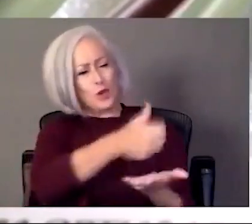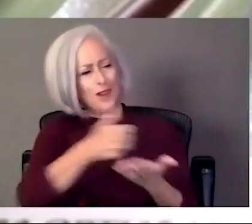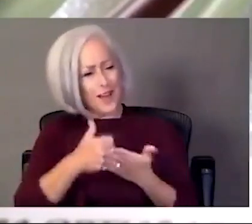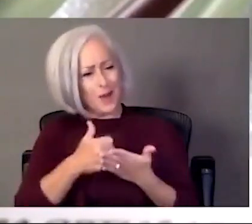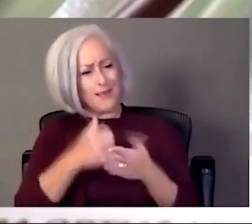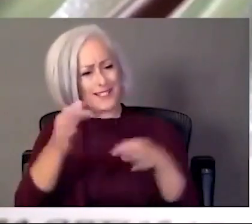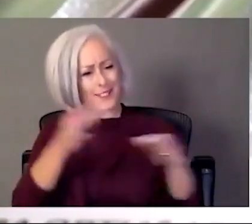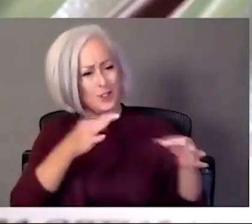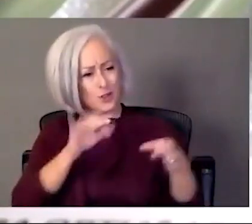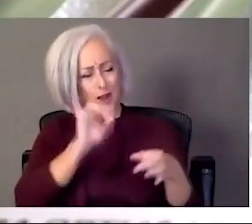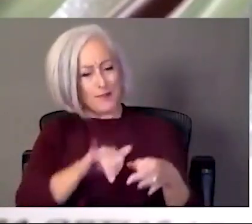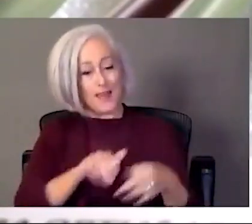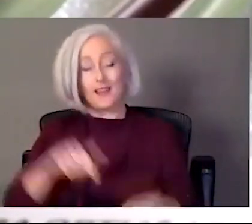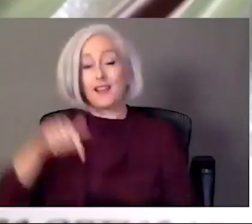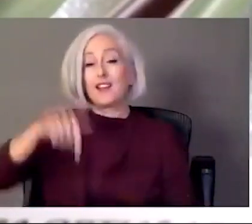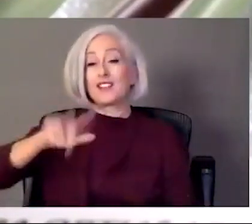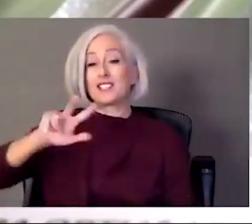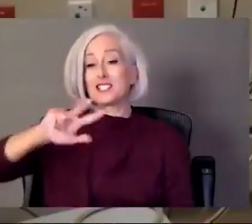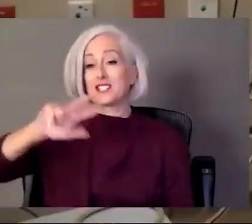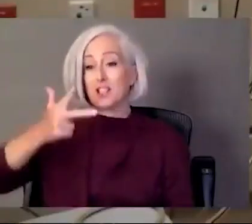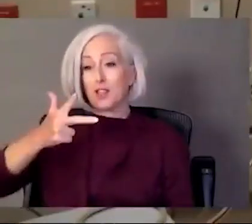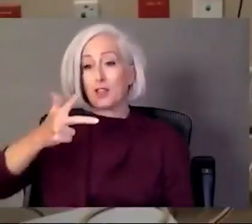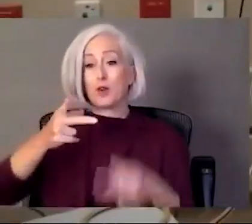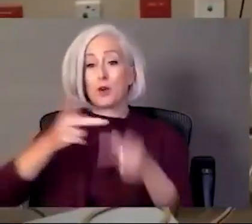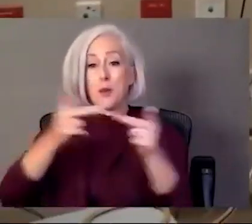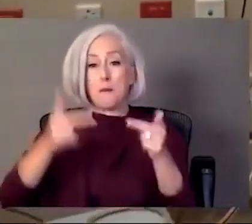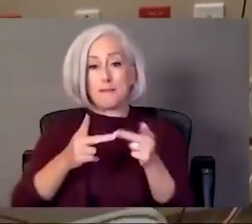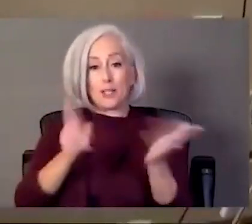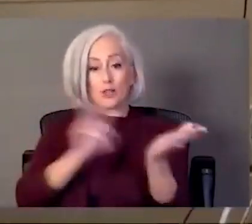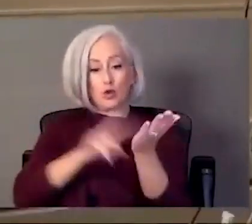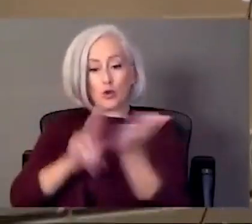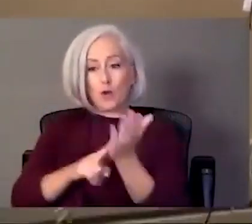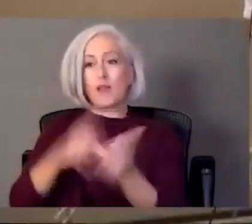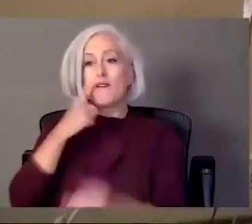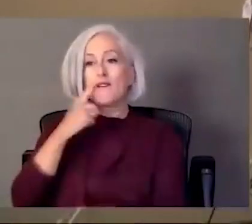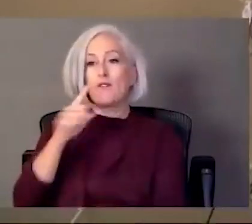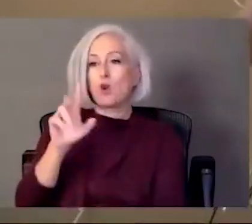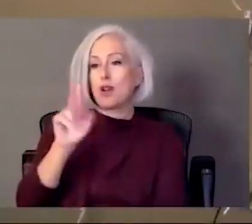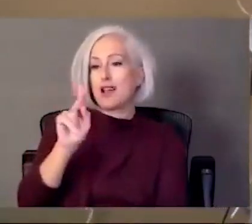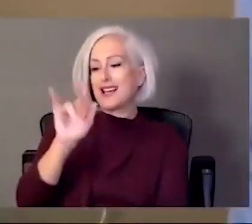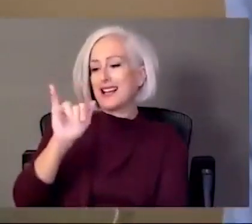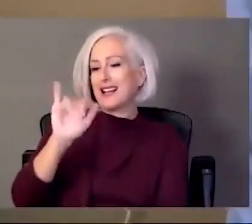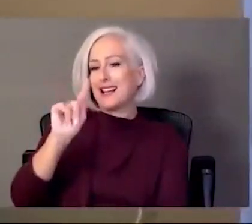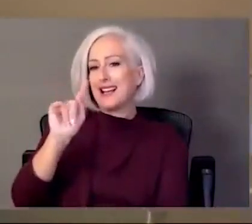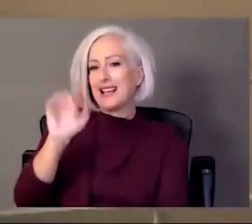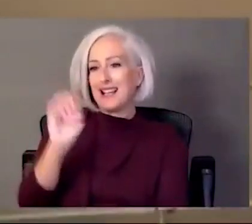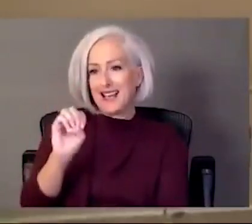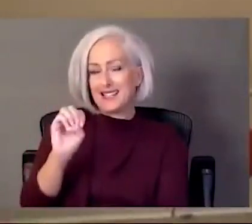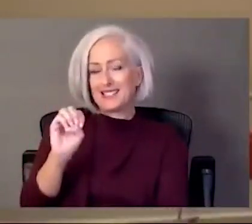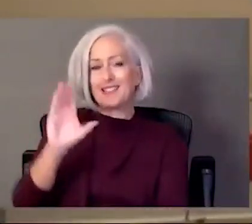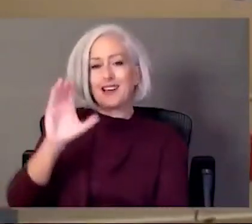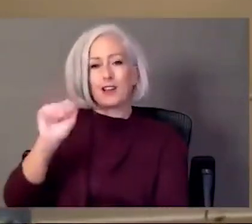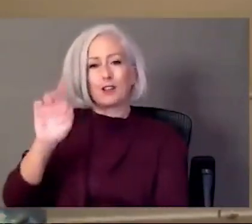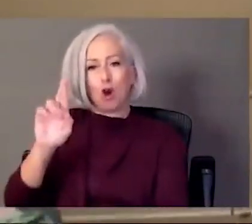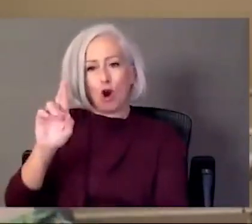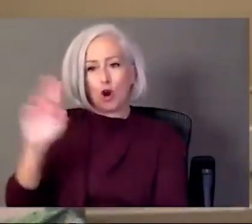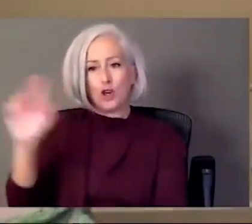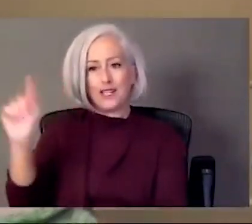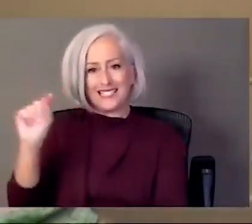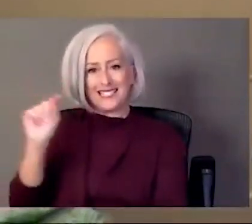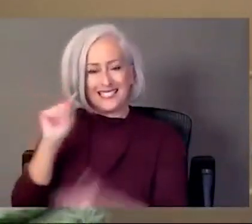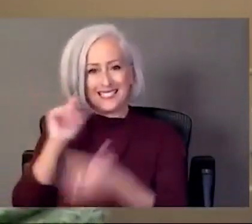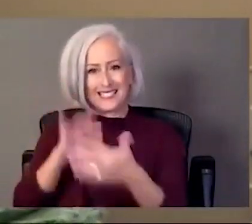the third enrolling site in the world for a study on kite CAR T. This sounds like something you'd fly. Obviously, that's not what the case is. So talk to us